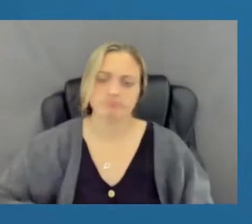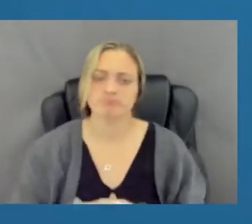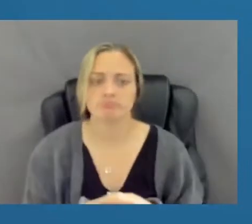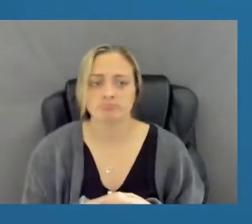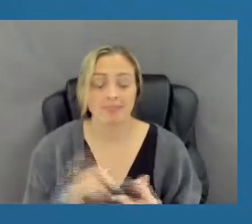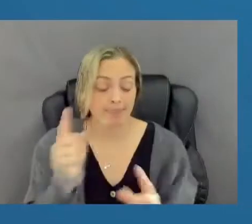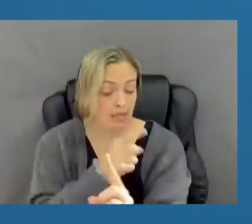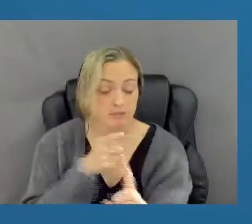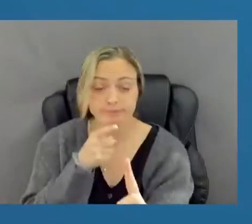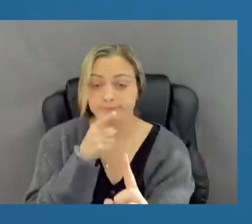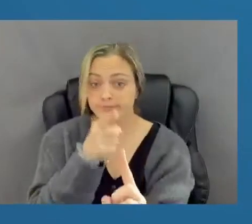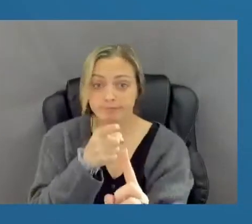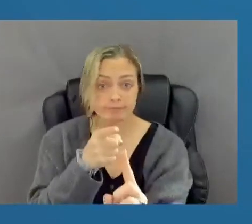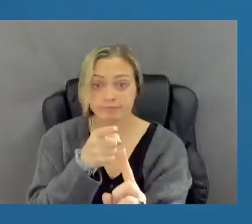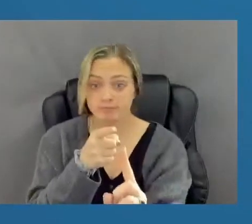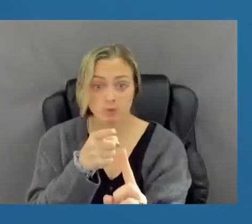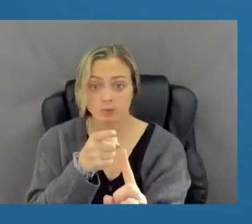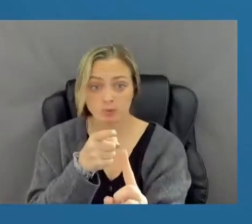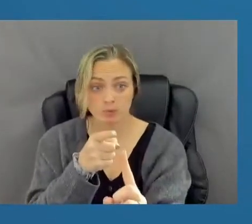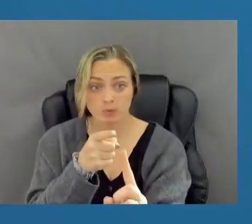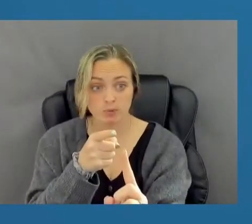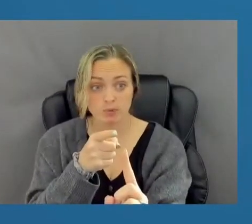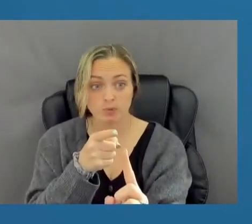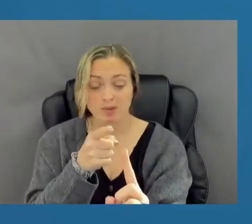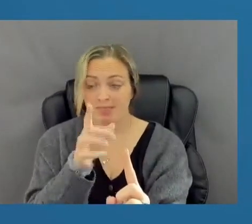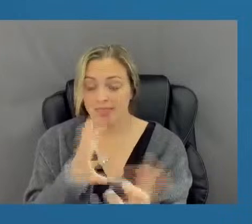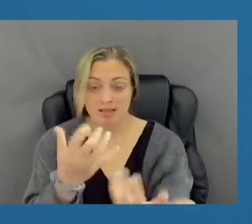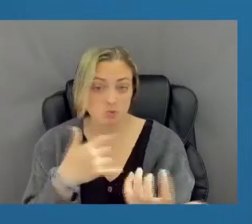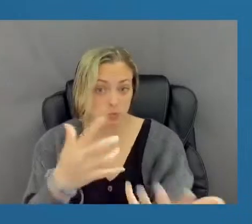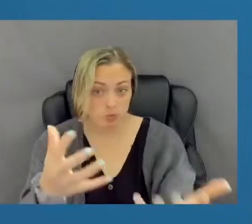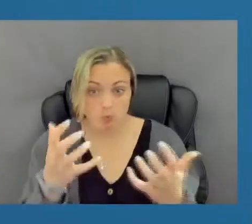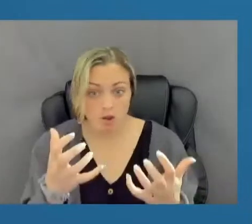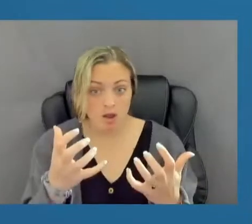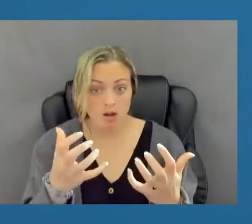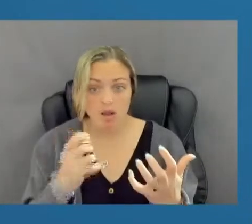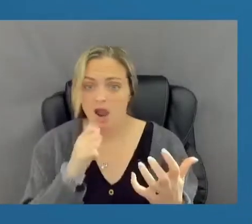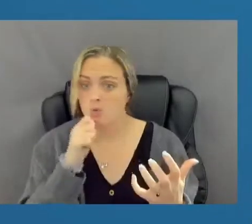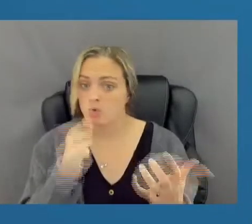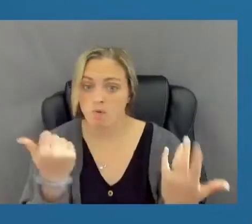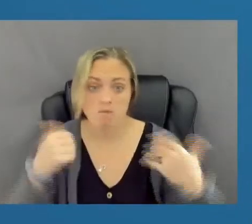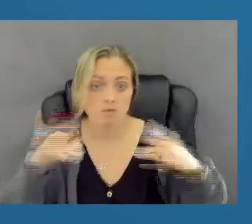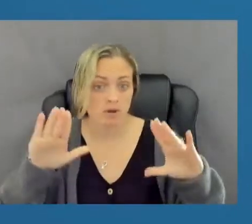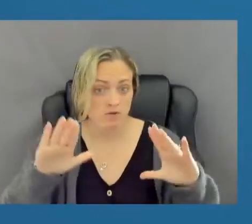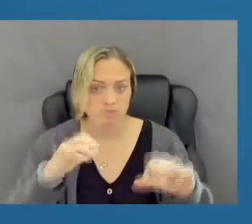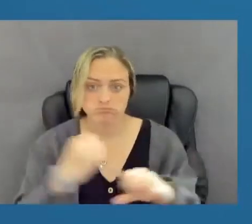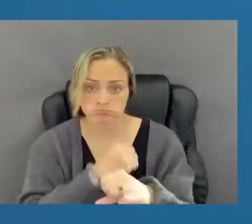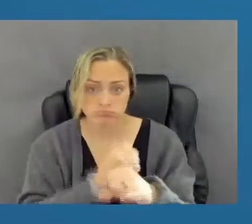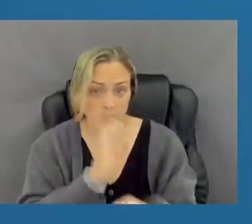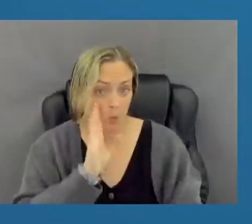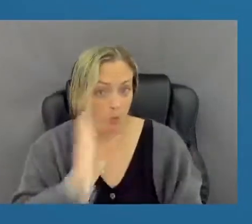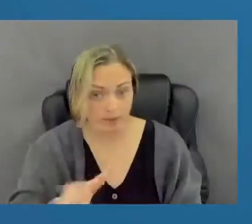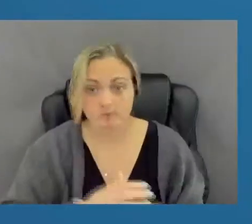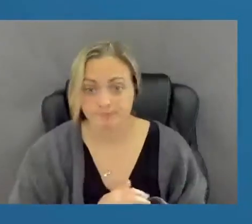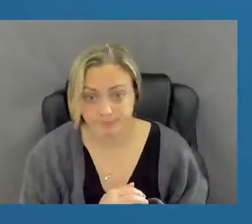our mission, that's our goal, that's our objective, and we will not rest until it's accomplished.